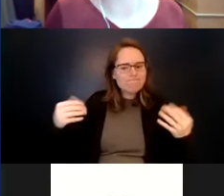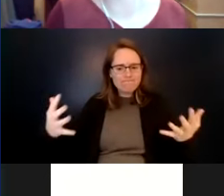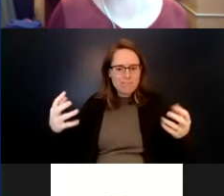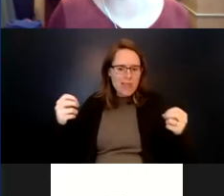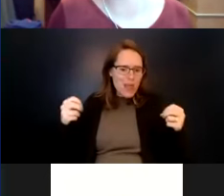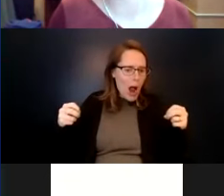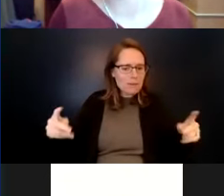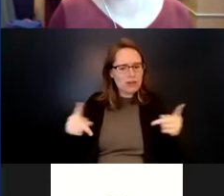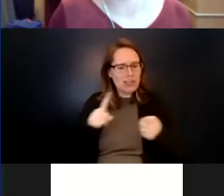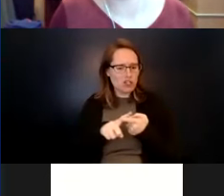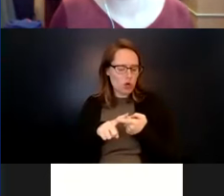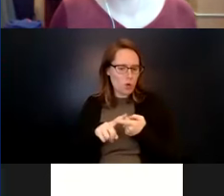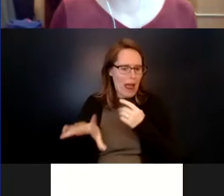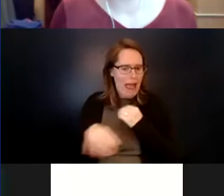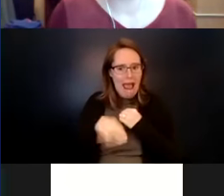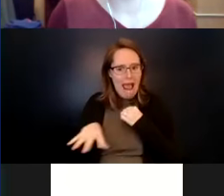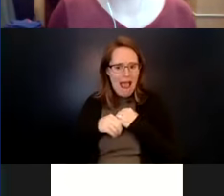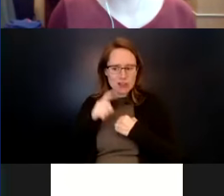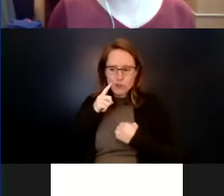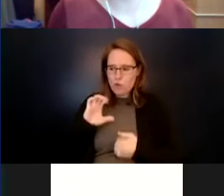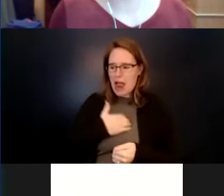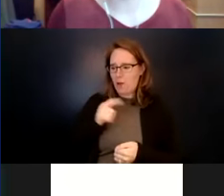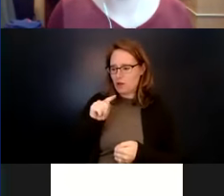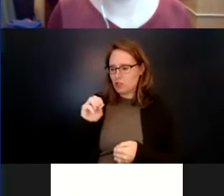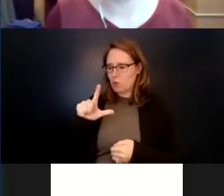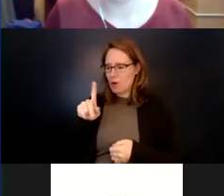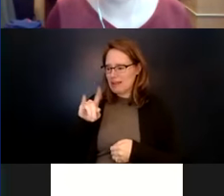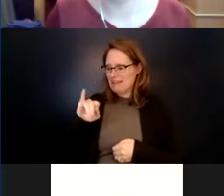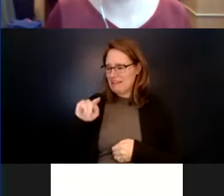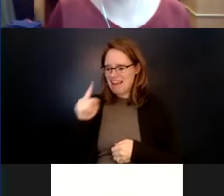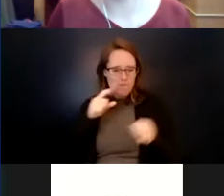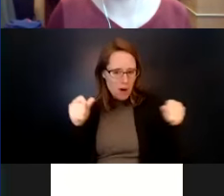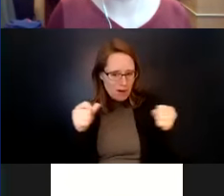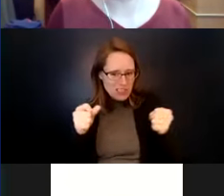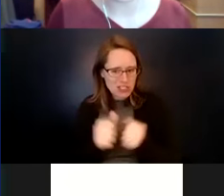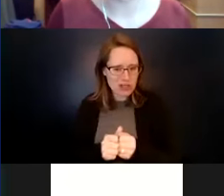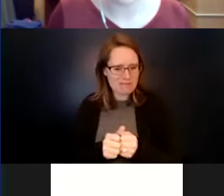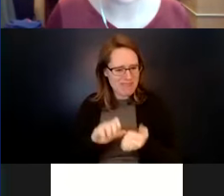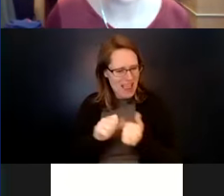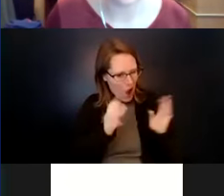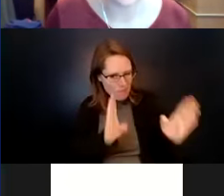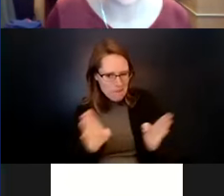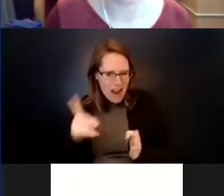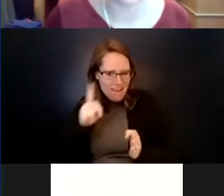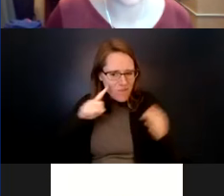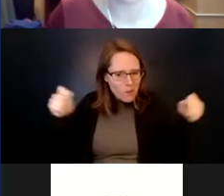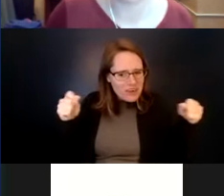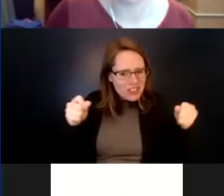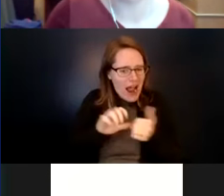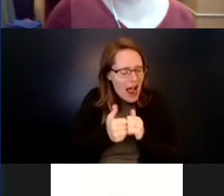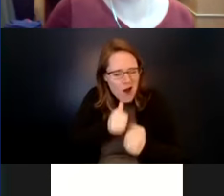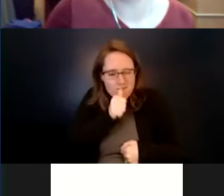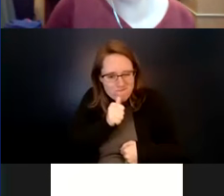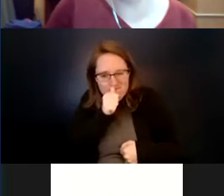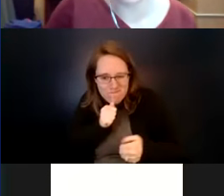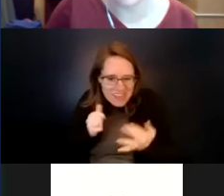to build our toolkit for the winter. How do we prepare for winter, and how do we endure it? How do we get